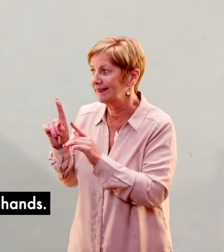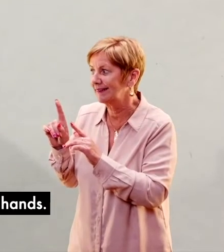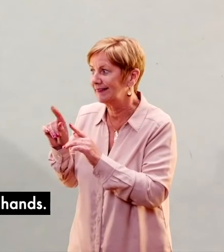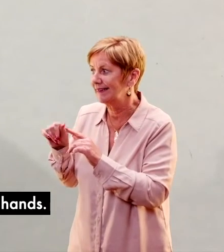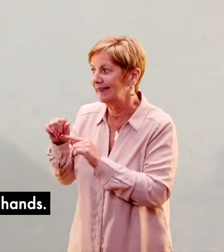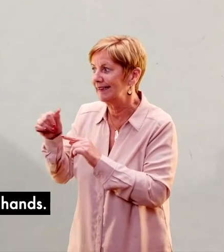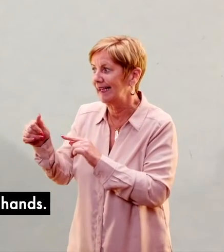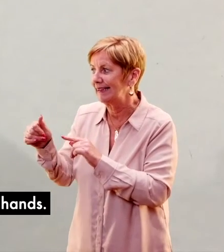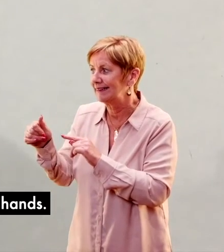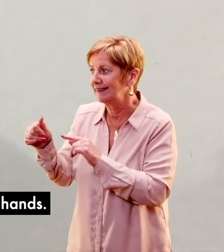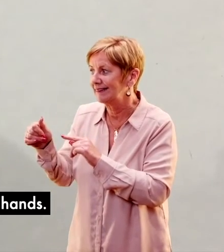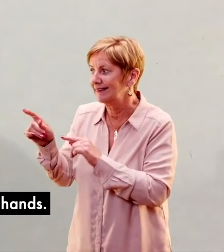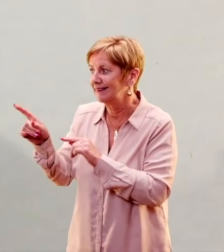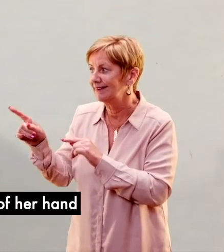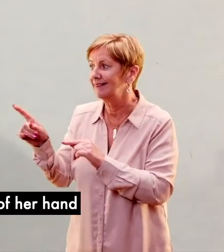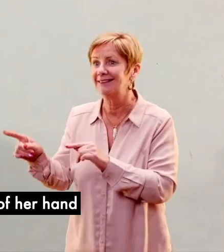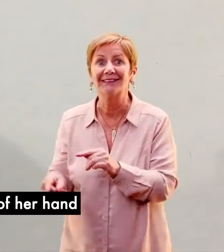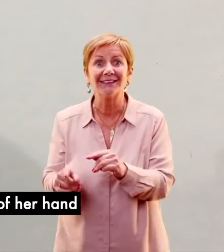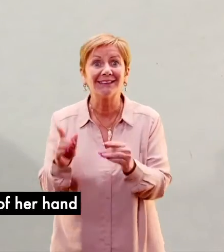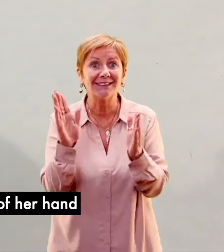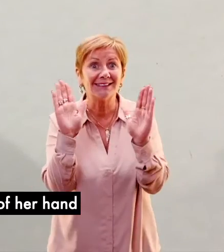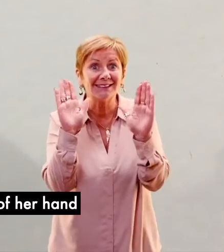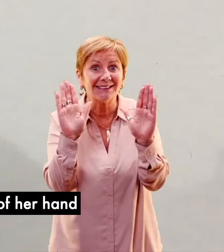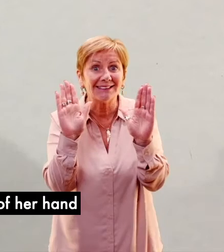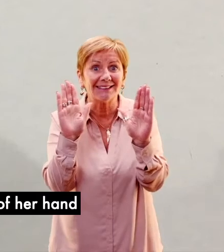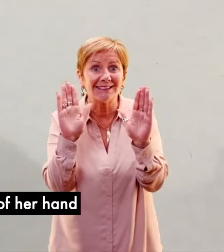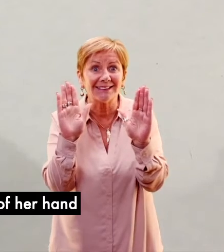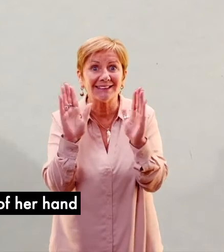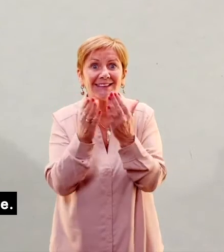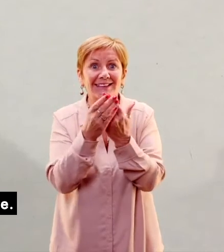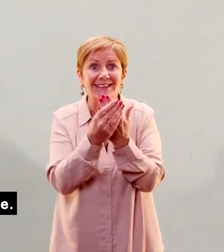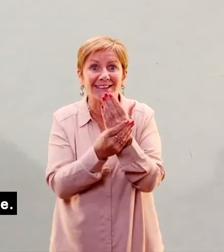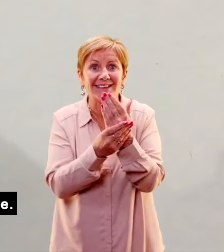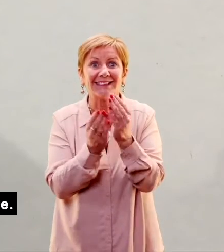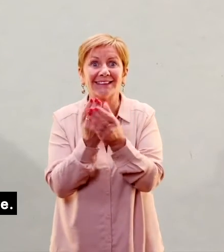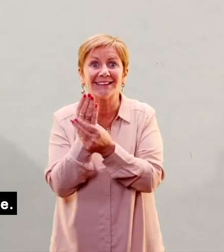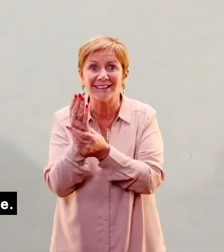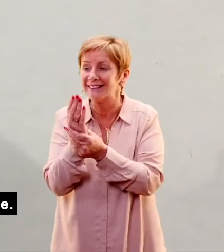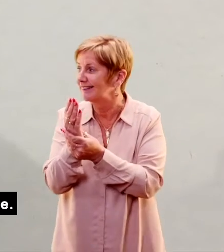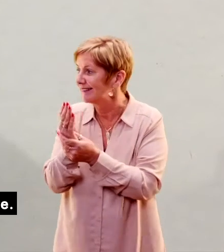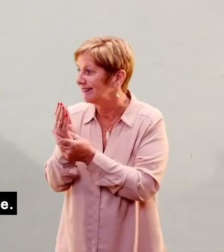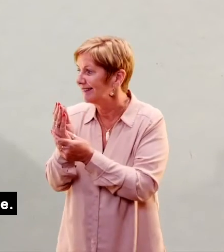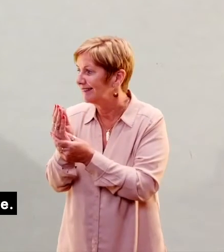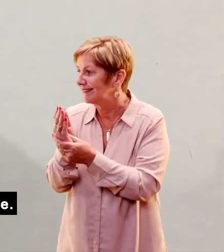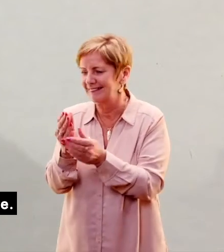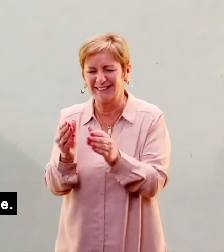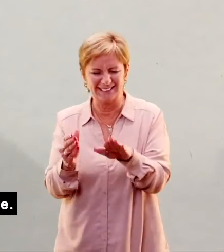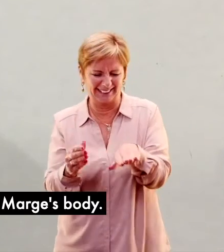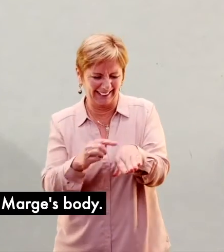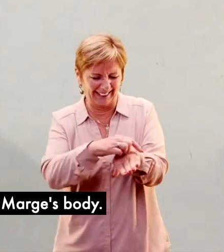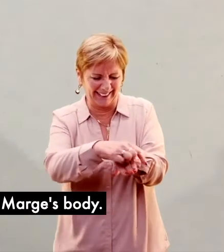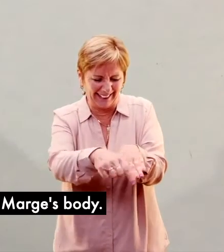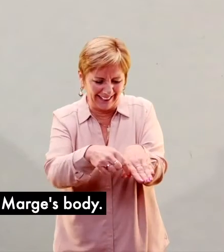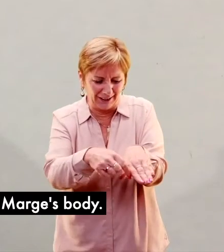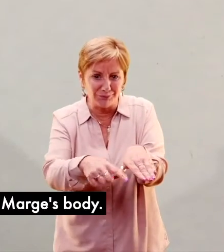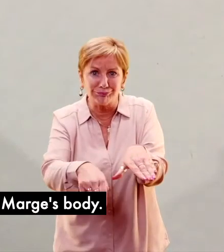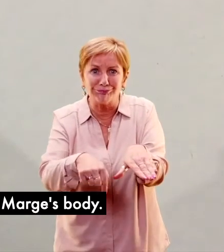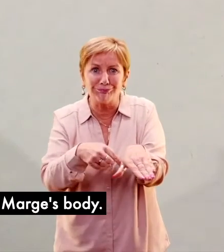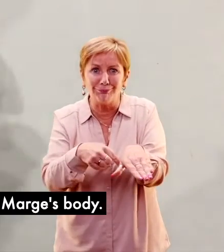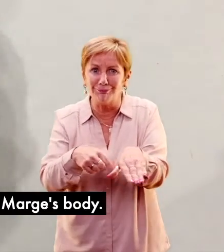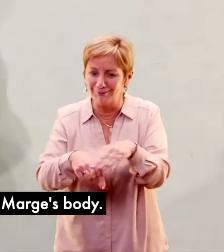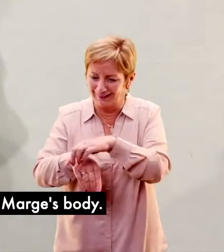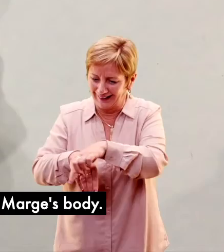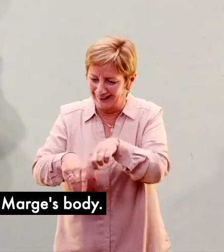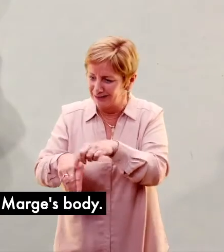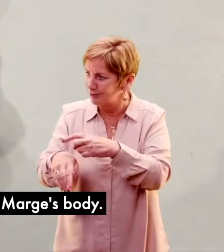I'm going to draw Marge's hands. I'm drawing her thumb, then the rest of her hand, and then on to the other side. Now